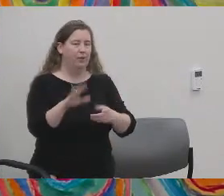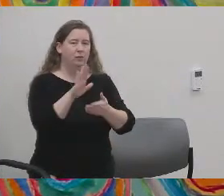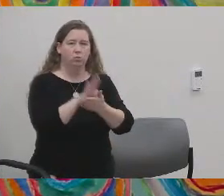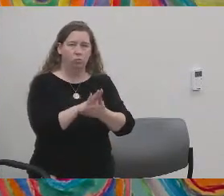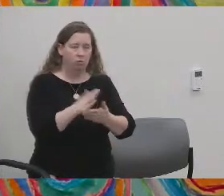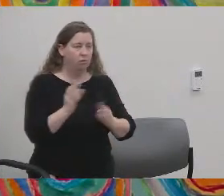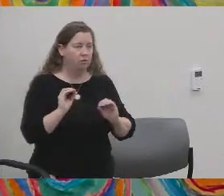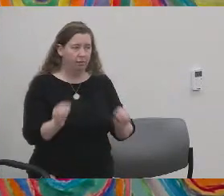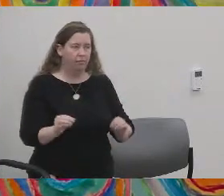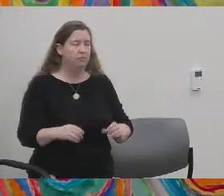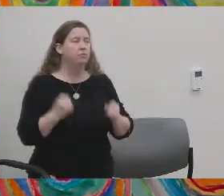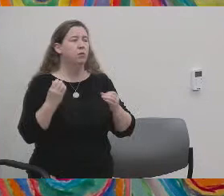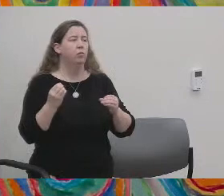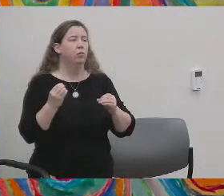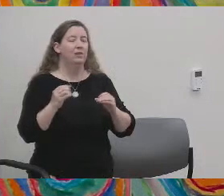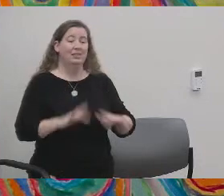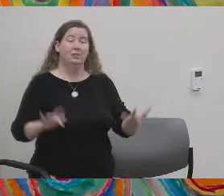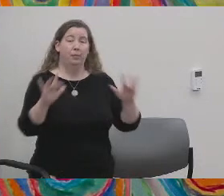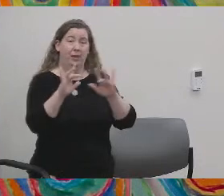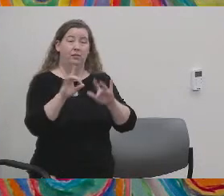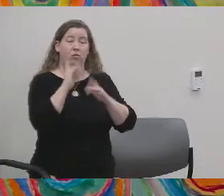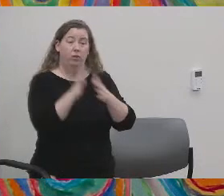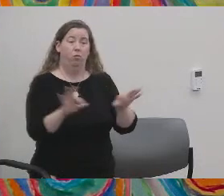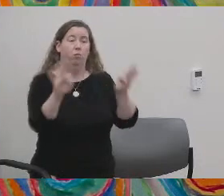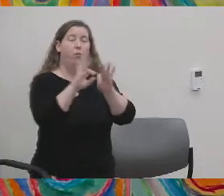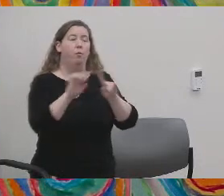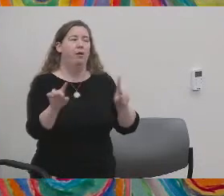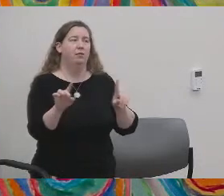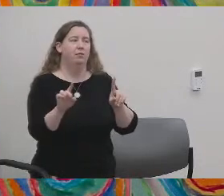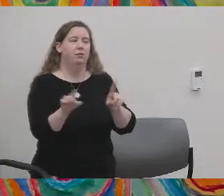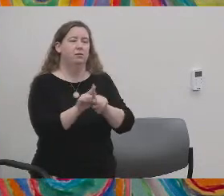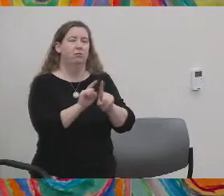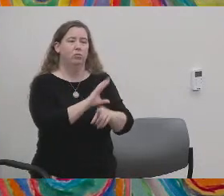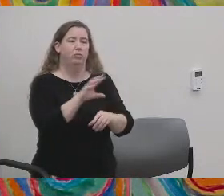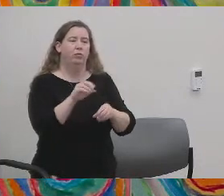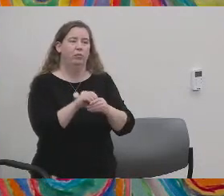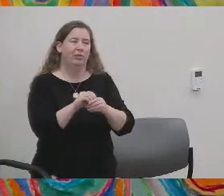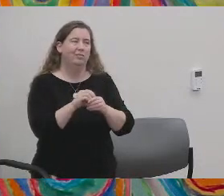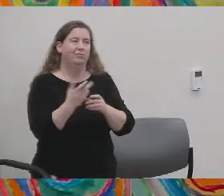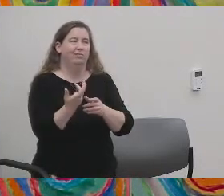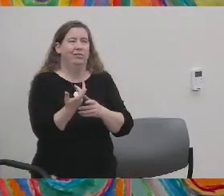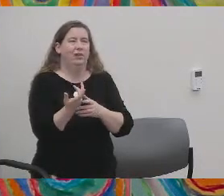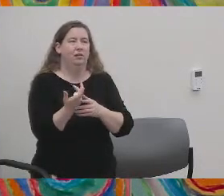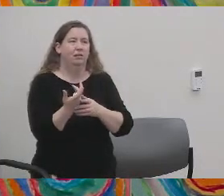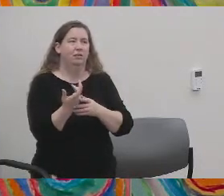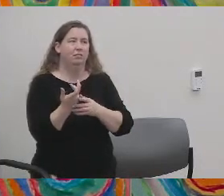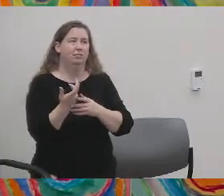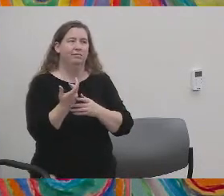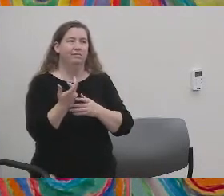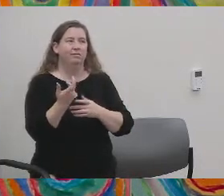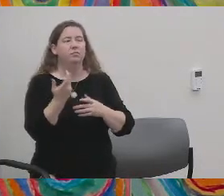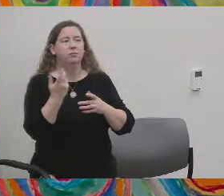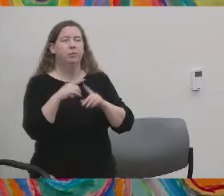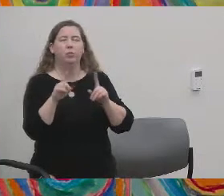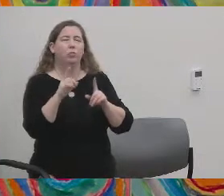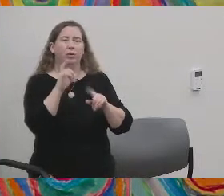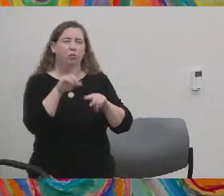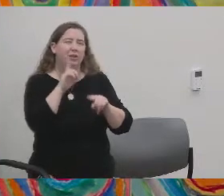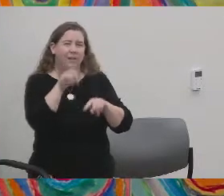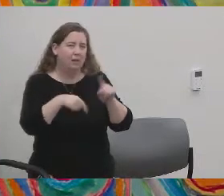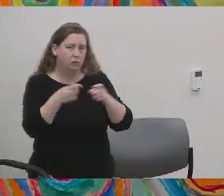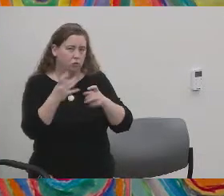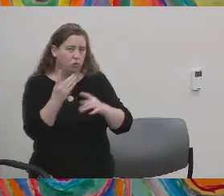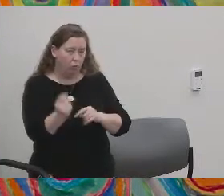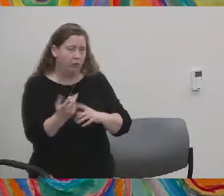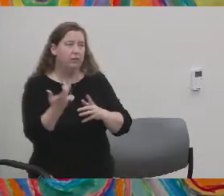And space is important, but it's also part of the equation we have the least control over. We have control over this.